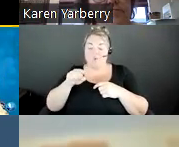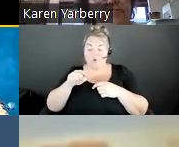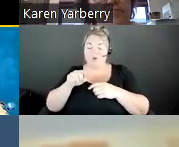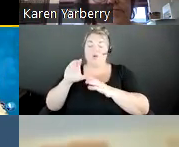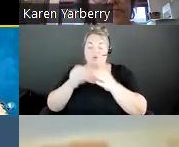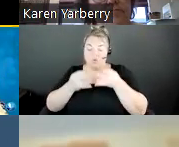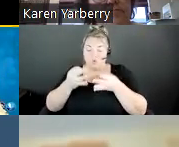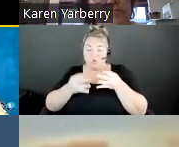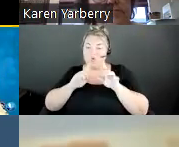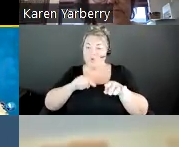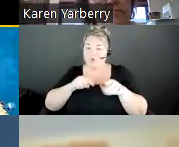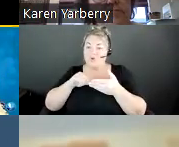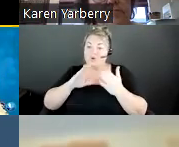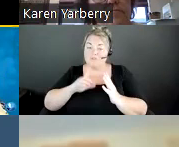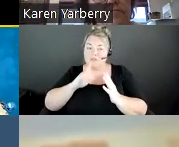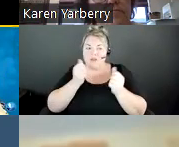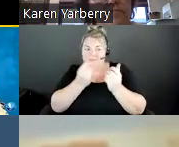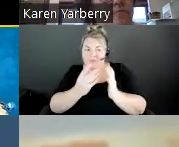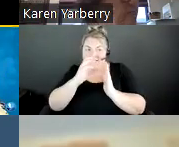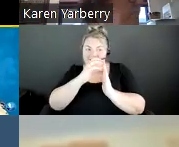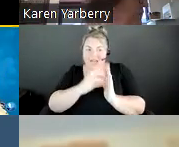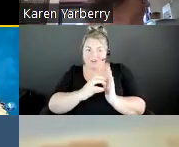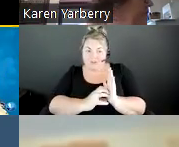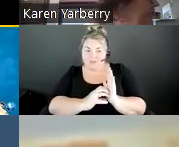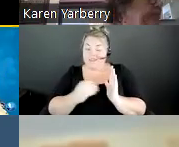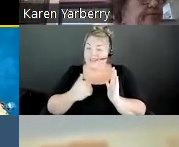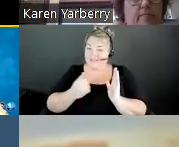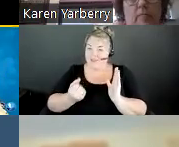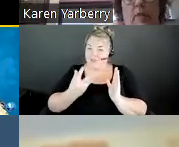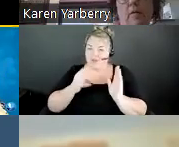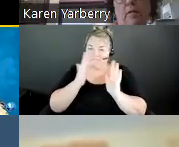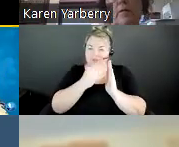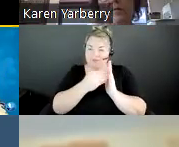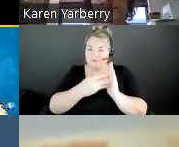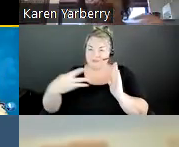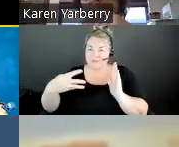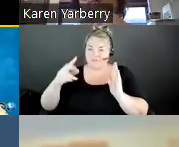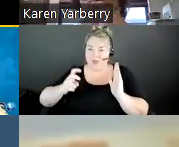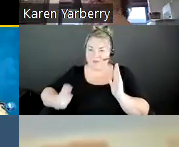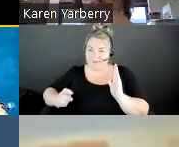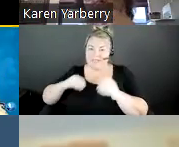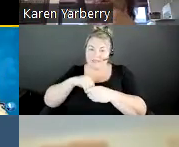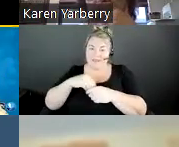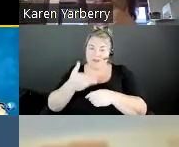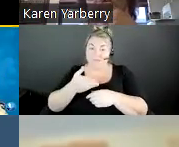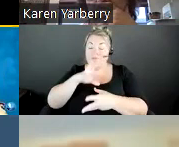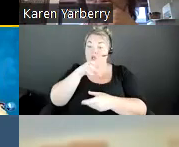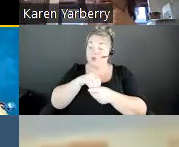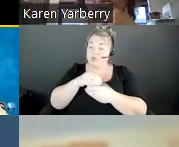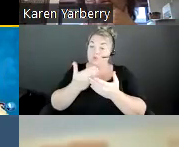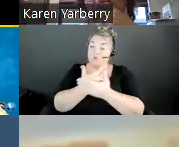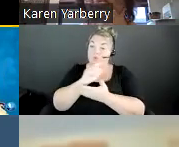And there are many sections that have a lot of subtopics within them, including Colorado's new